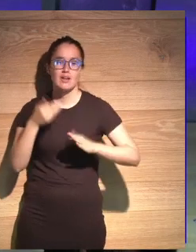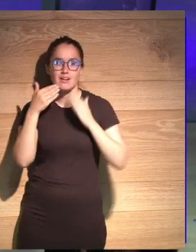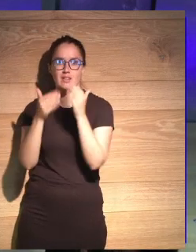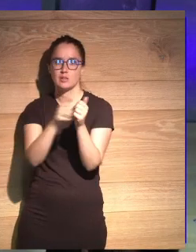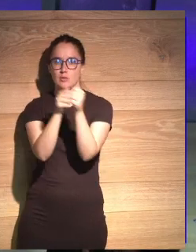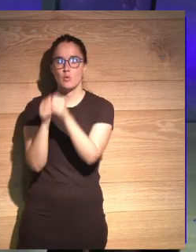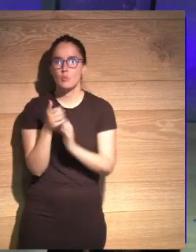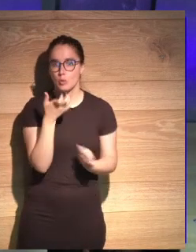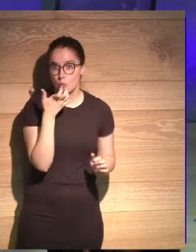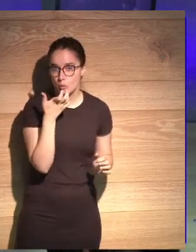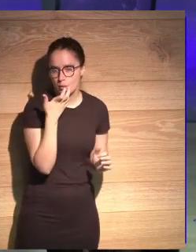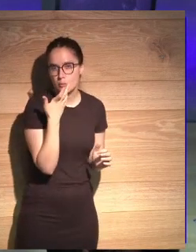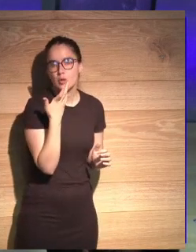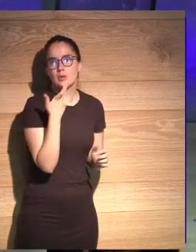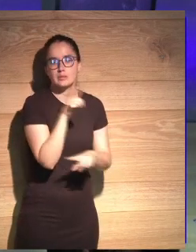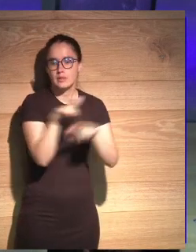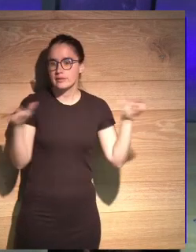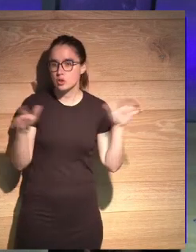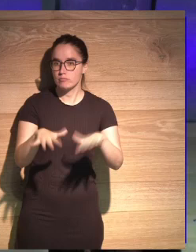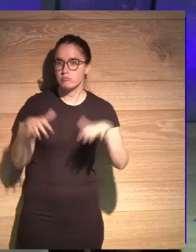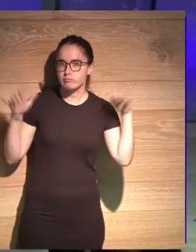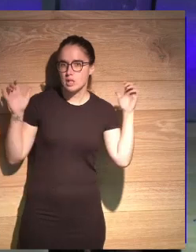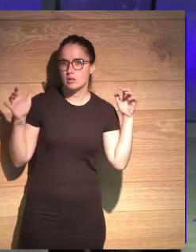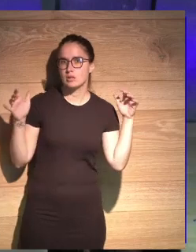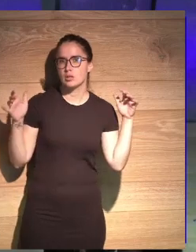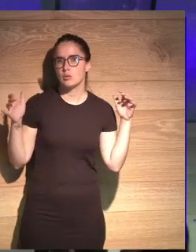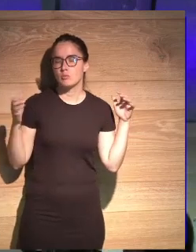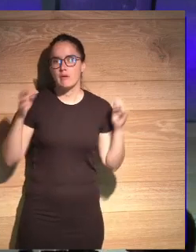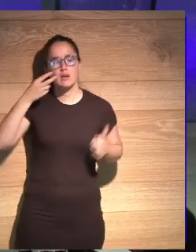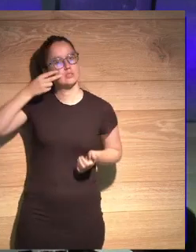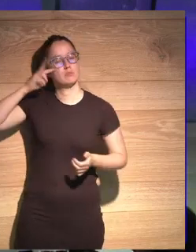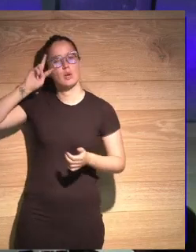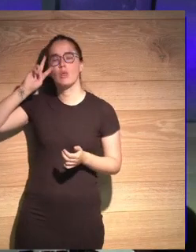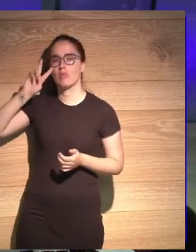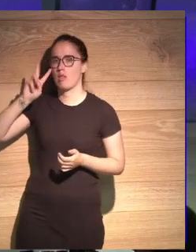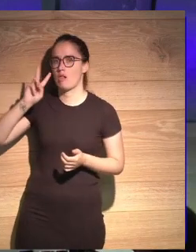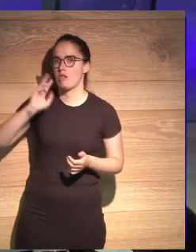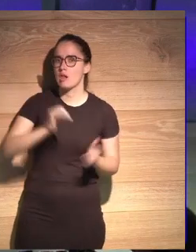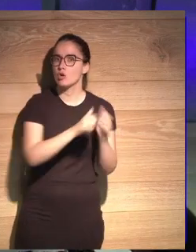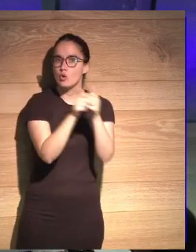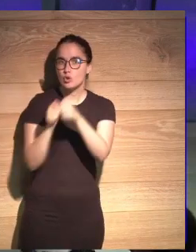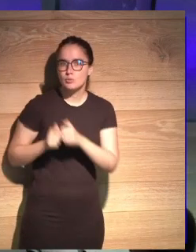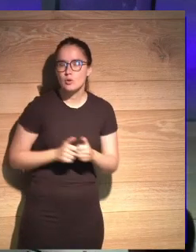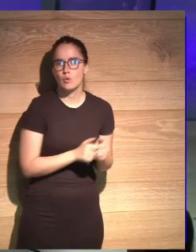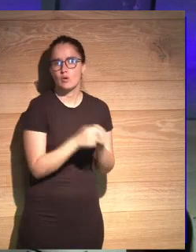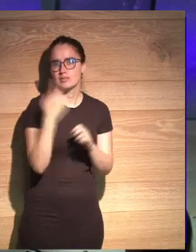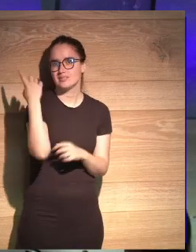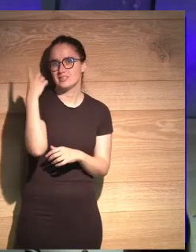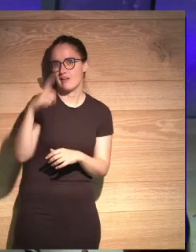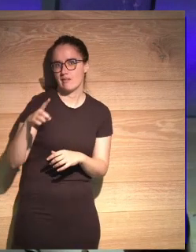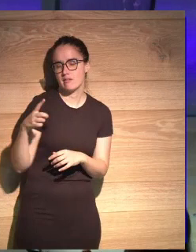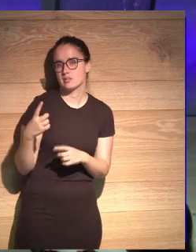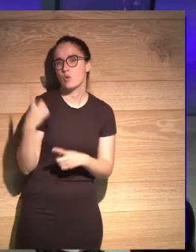can develop with video games, because probably people in the audience, they have some experience with video